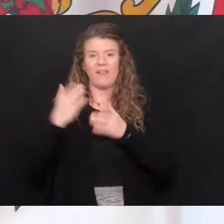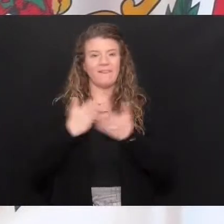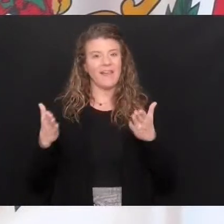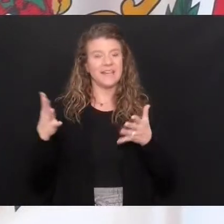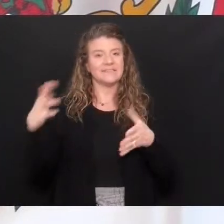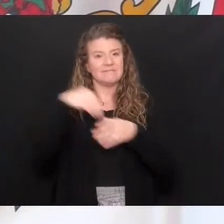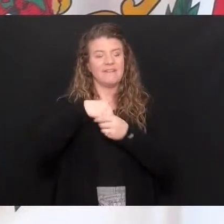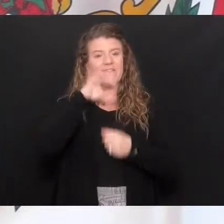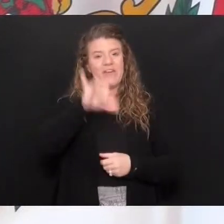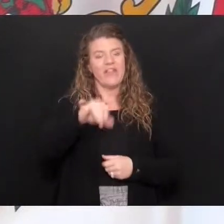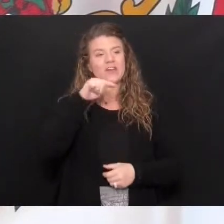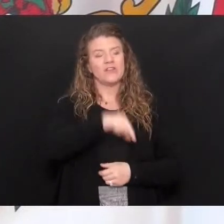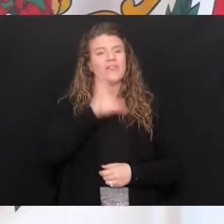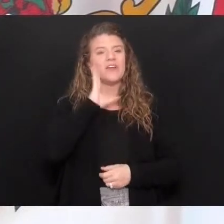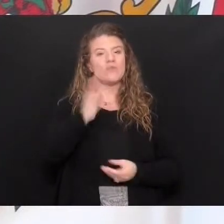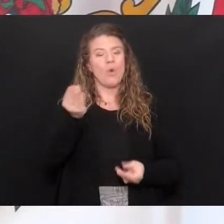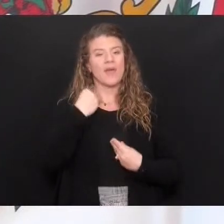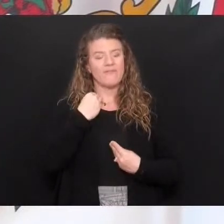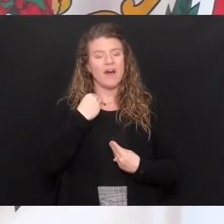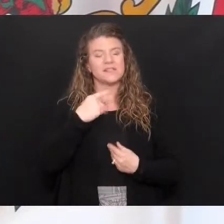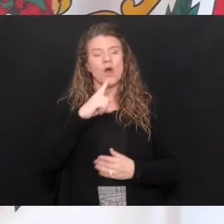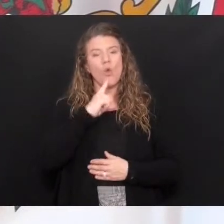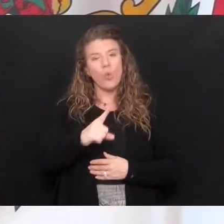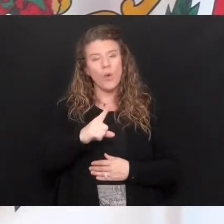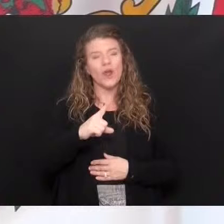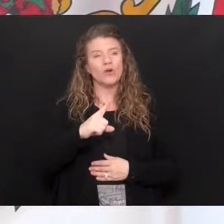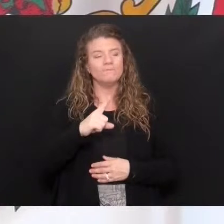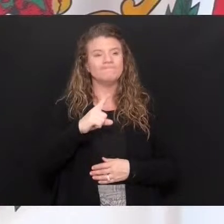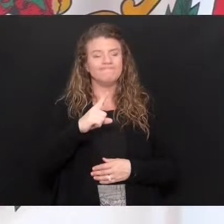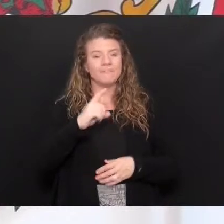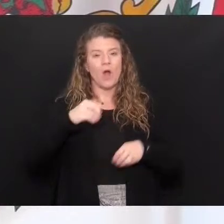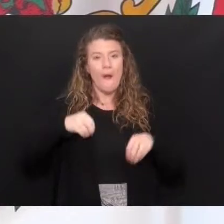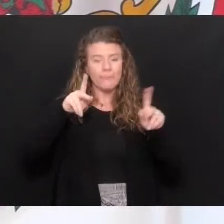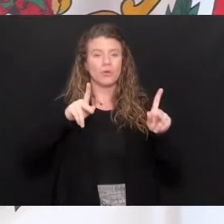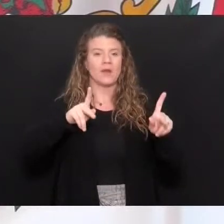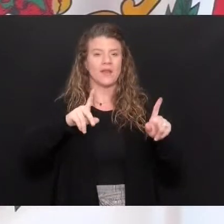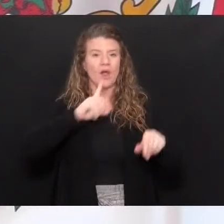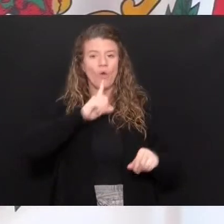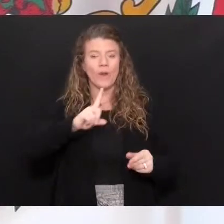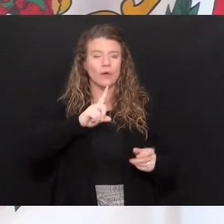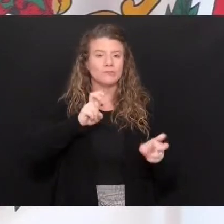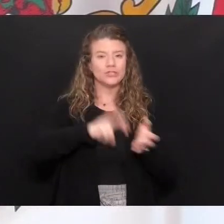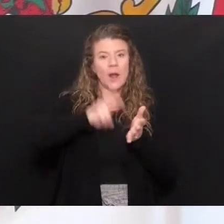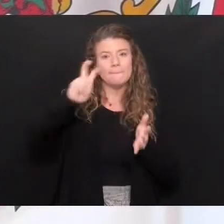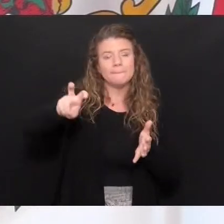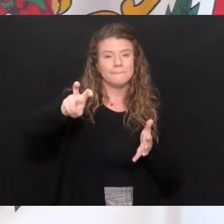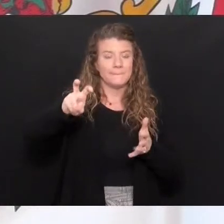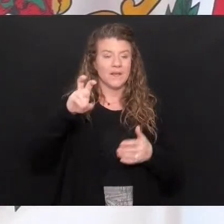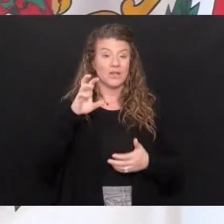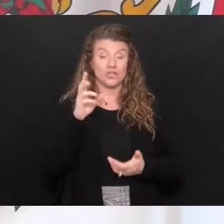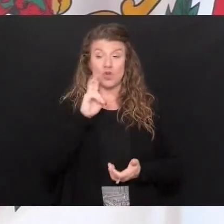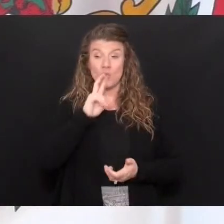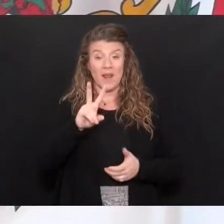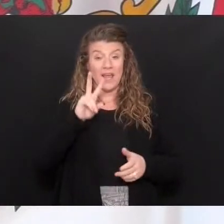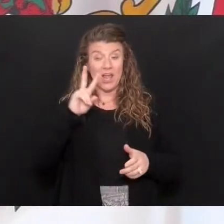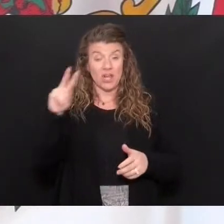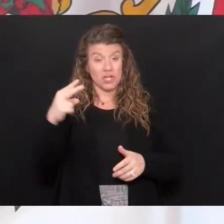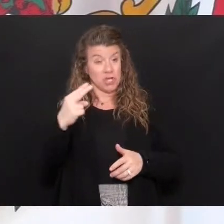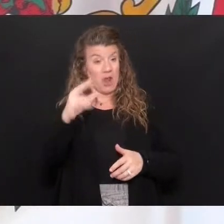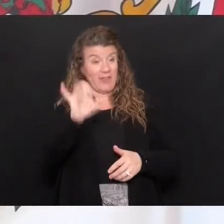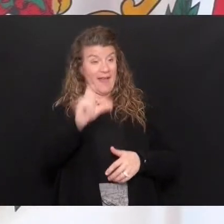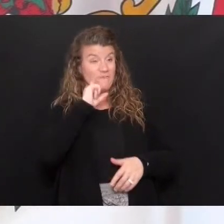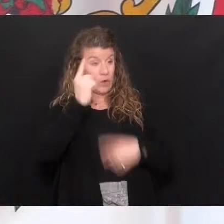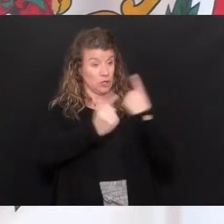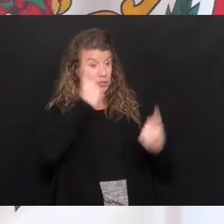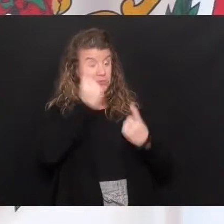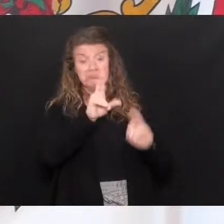So this will give us a real leg up, a real jump. And so from the standpoint of concerns, no, there's